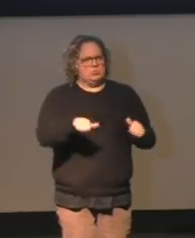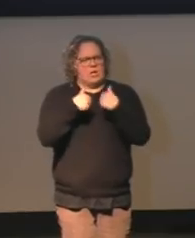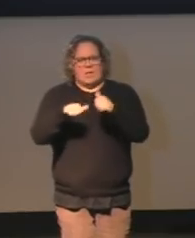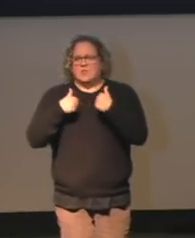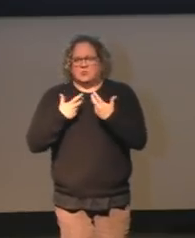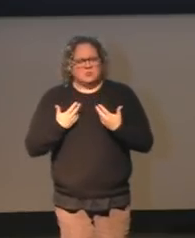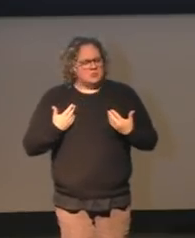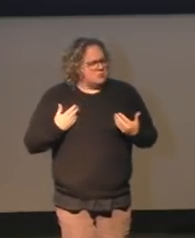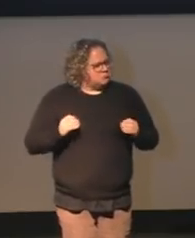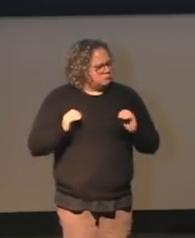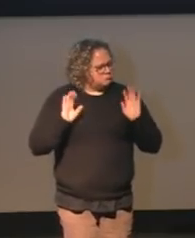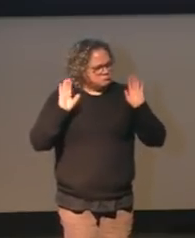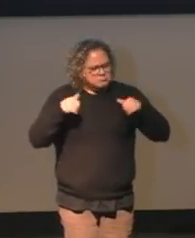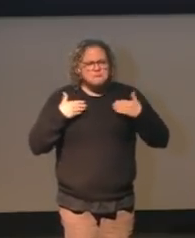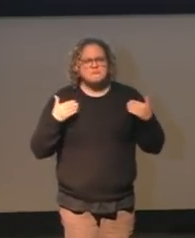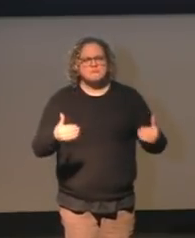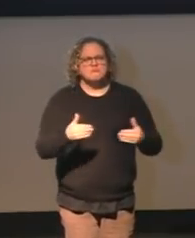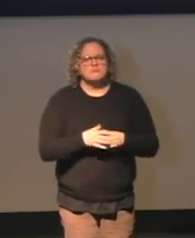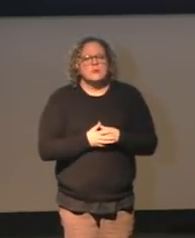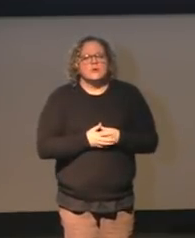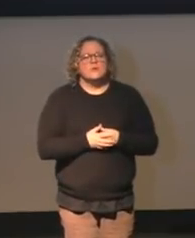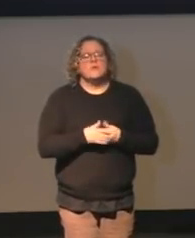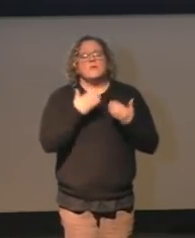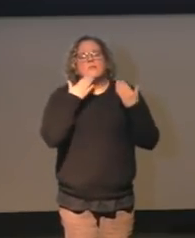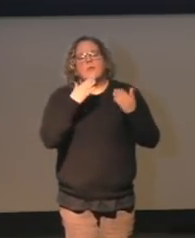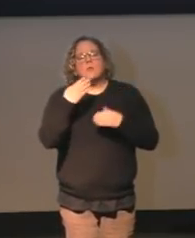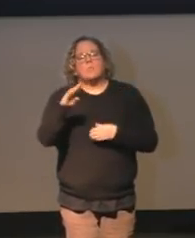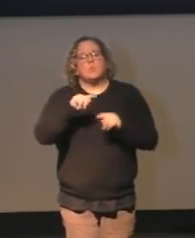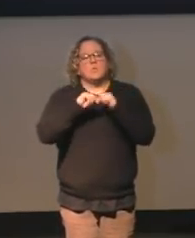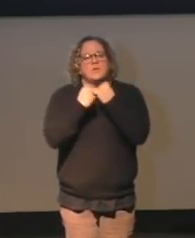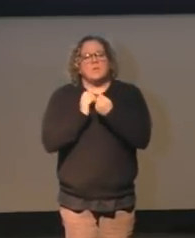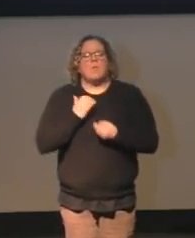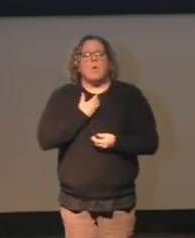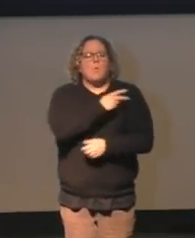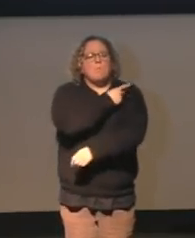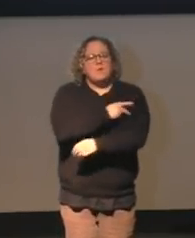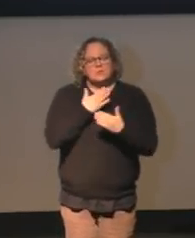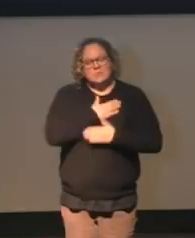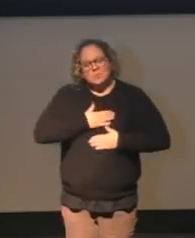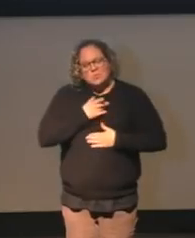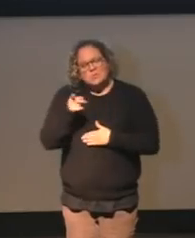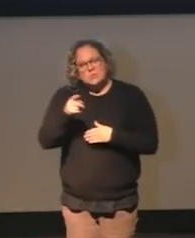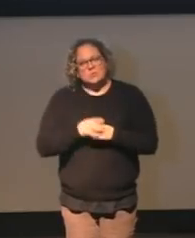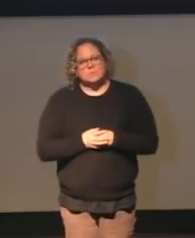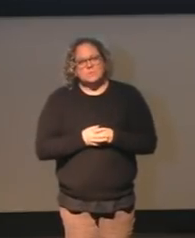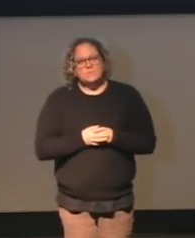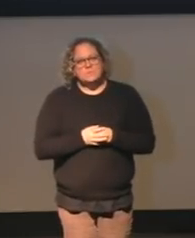it. Thank you for stepping up, Blue Team. Our patients appreciate you.